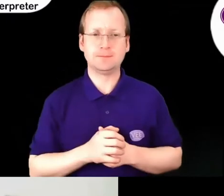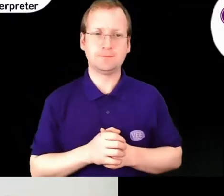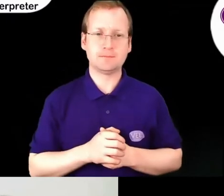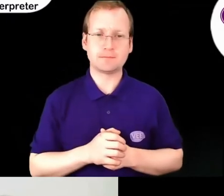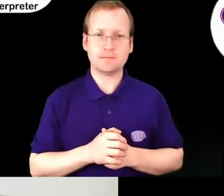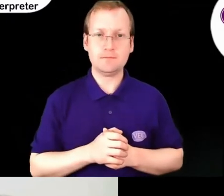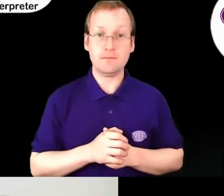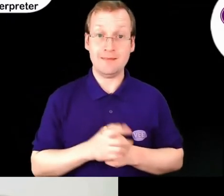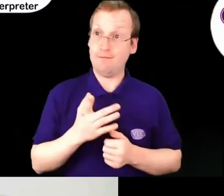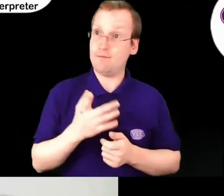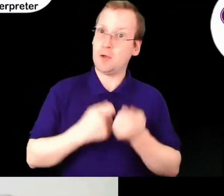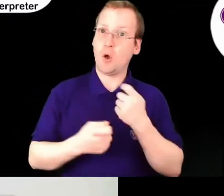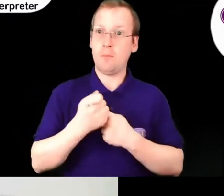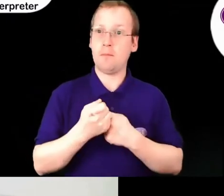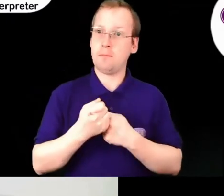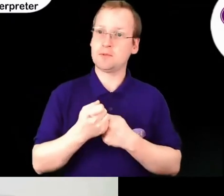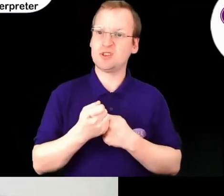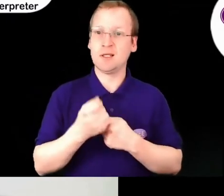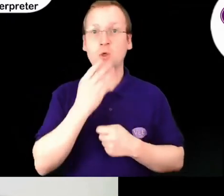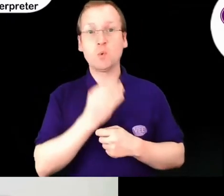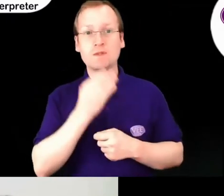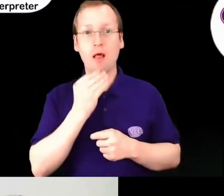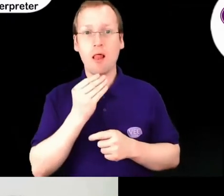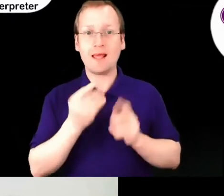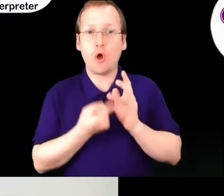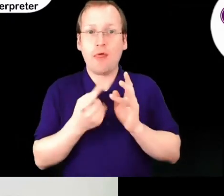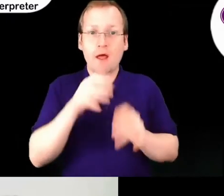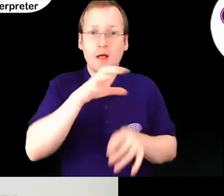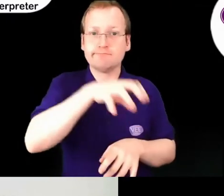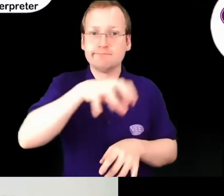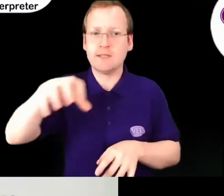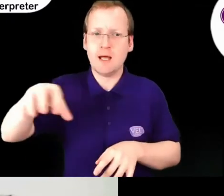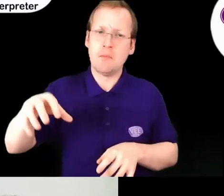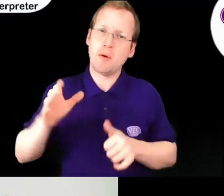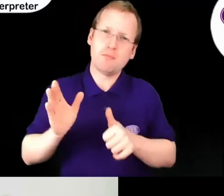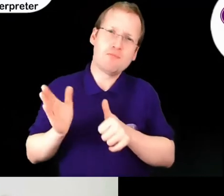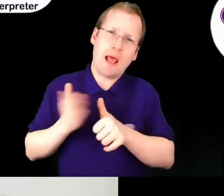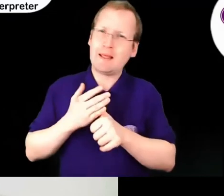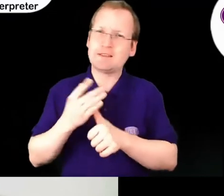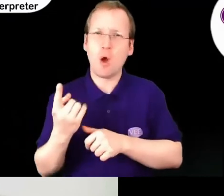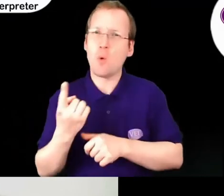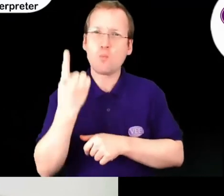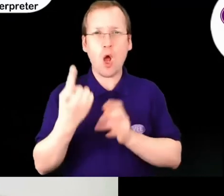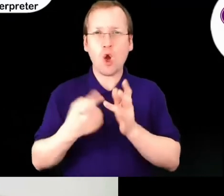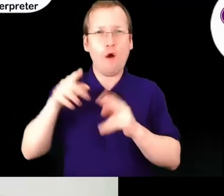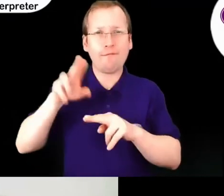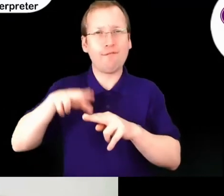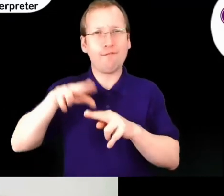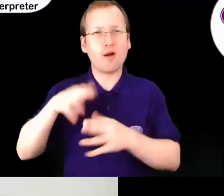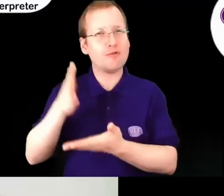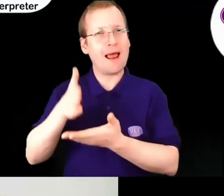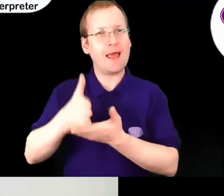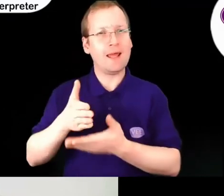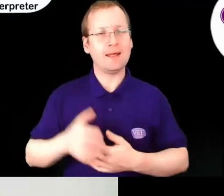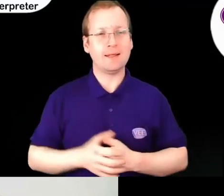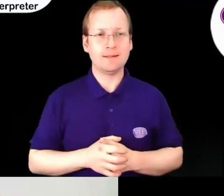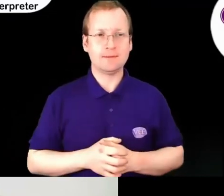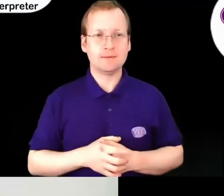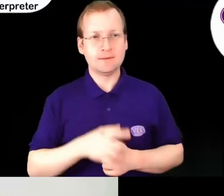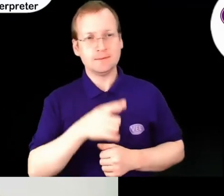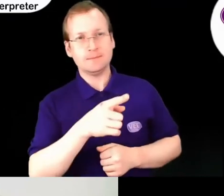you know, use elsewhere, that's a bonus. But primarily it's a kind of one-off, really. That makes a lot